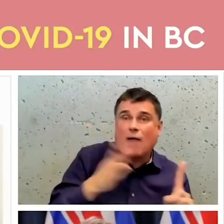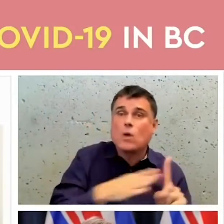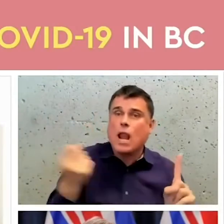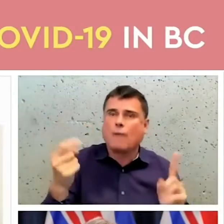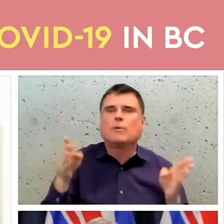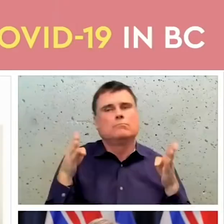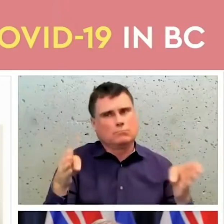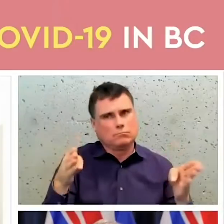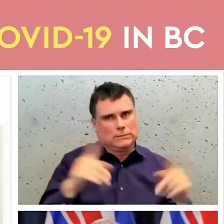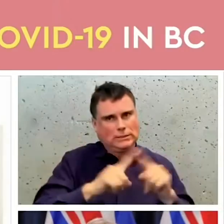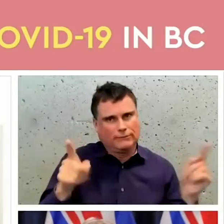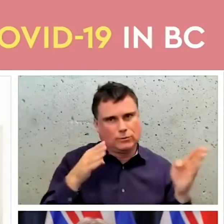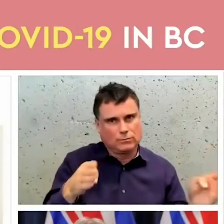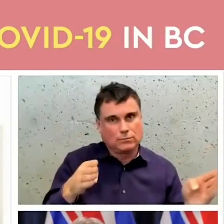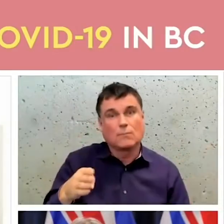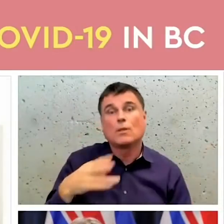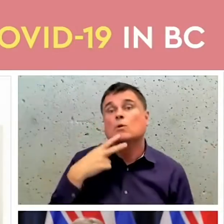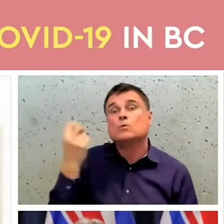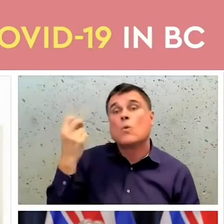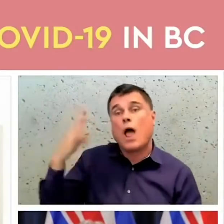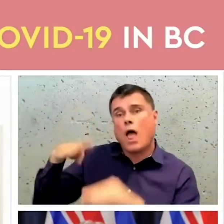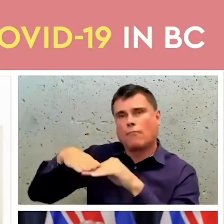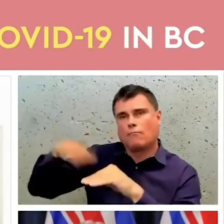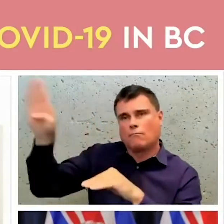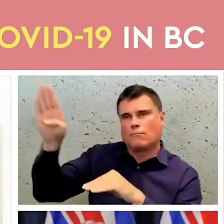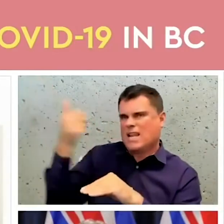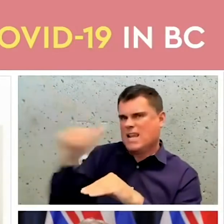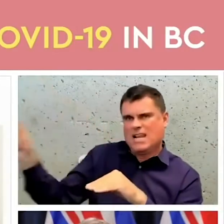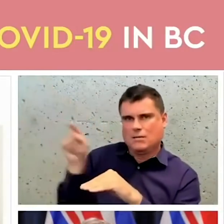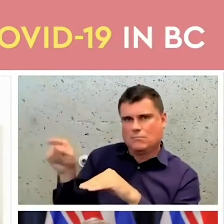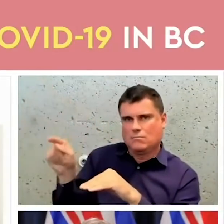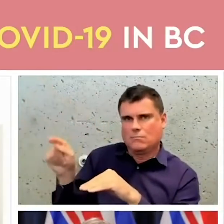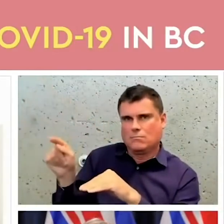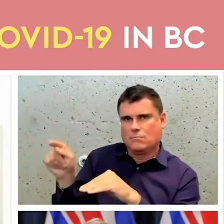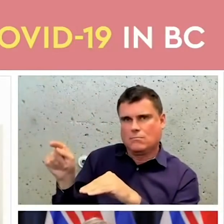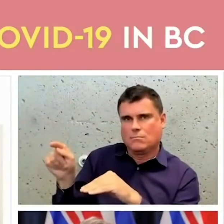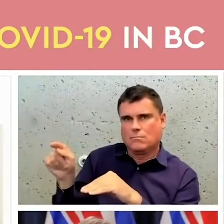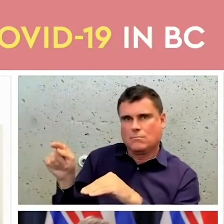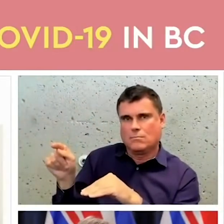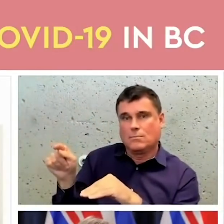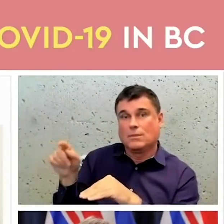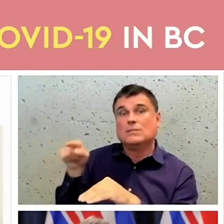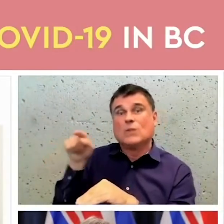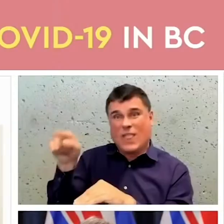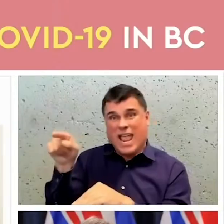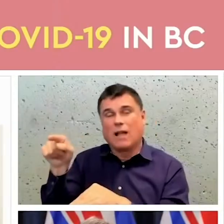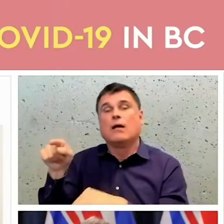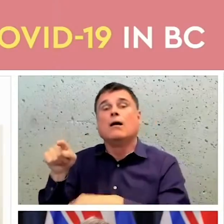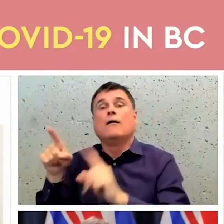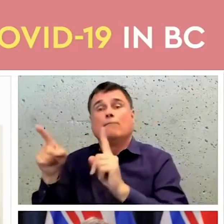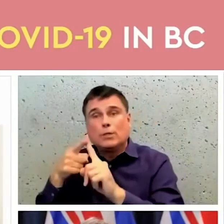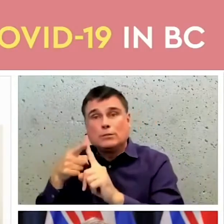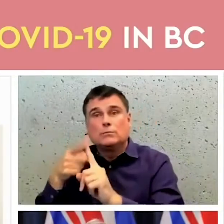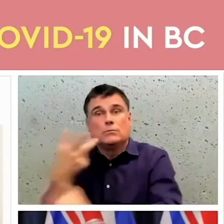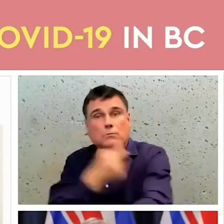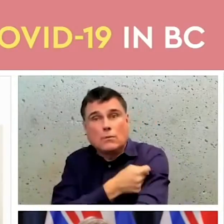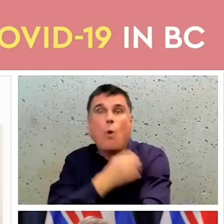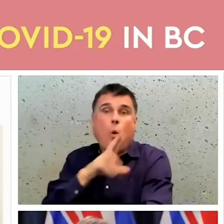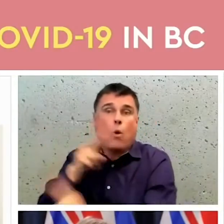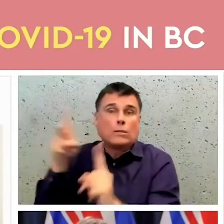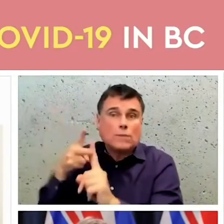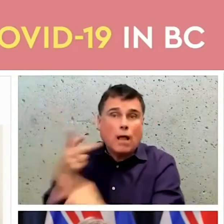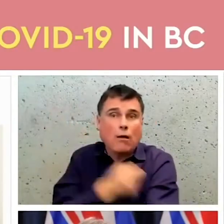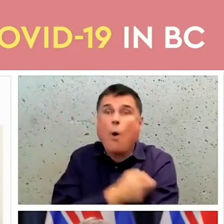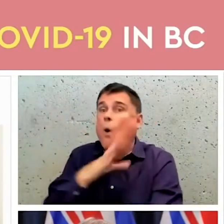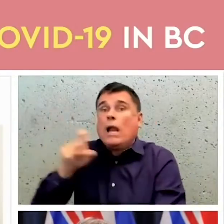groups, whether they're requiring boosters, dose 1 or dose 2. So this is a really great chance to, pick